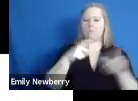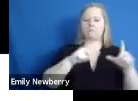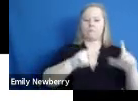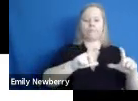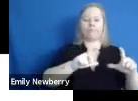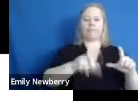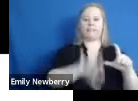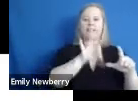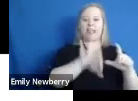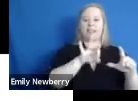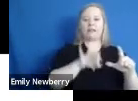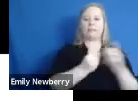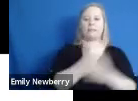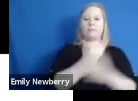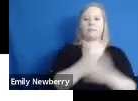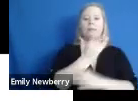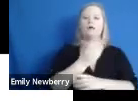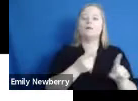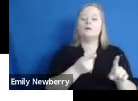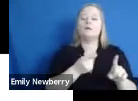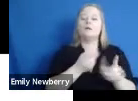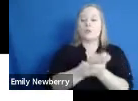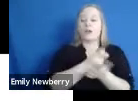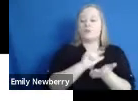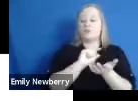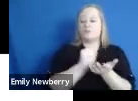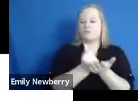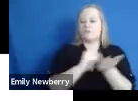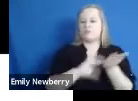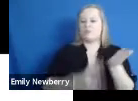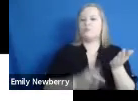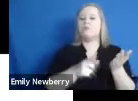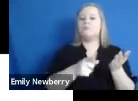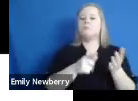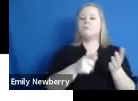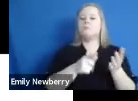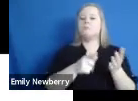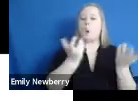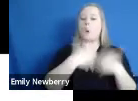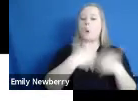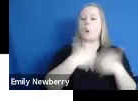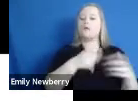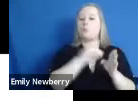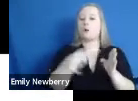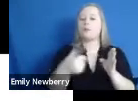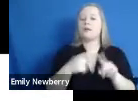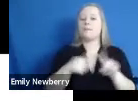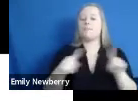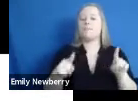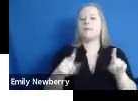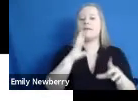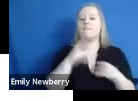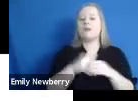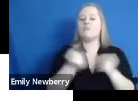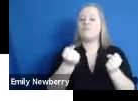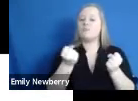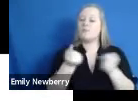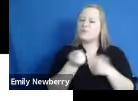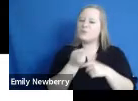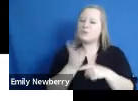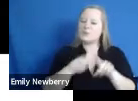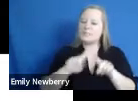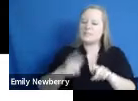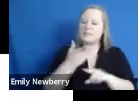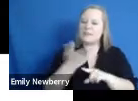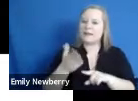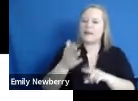student that took the lead on organizing the project, but it involved several things like YouTube videos.